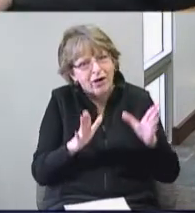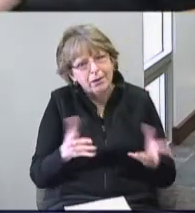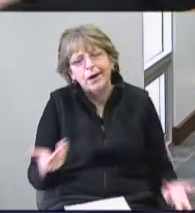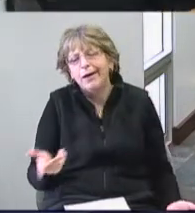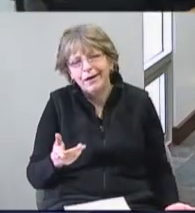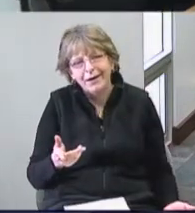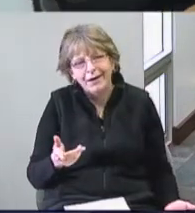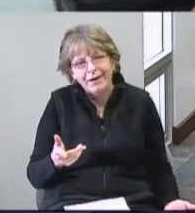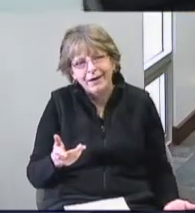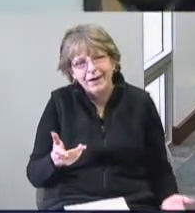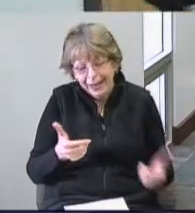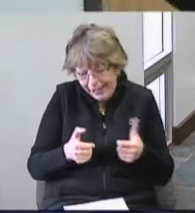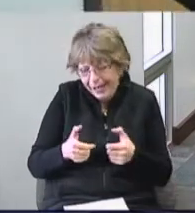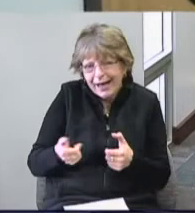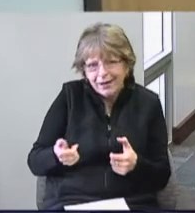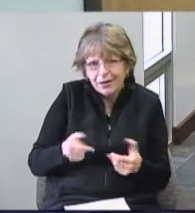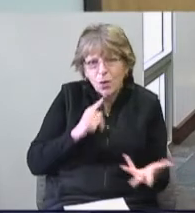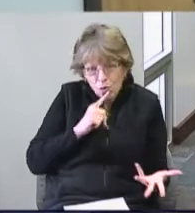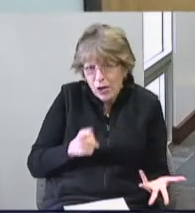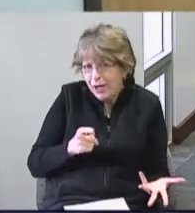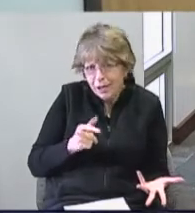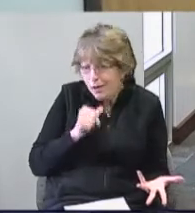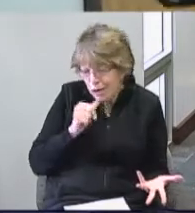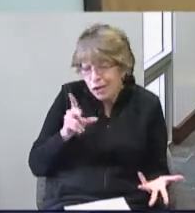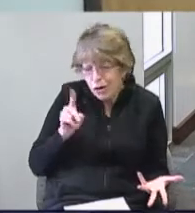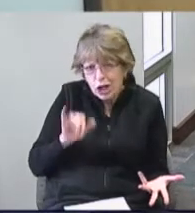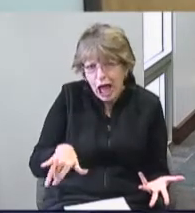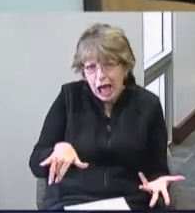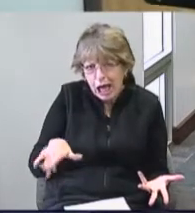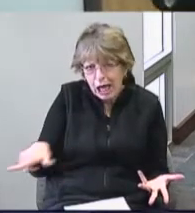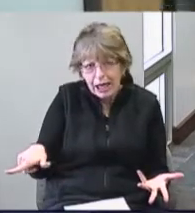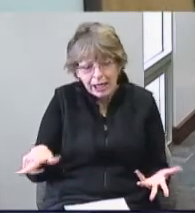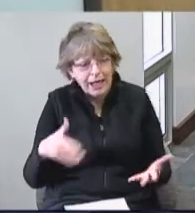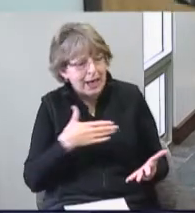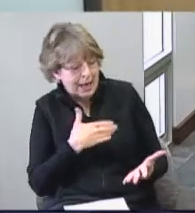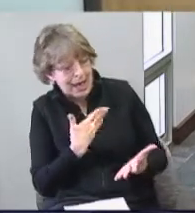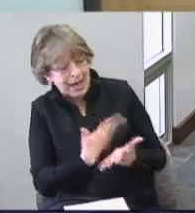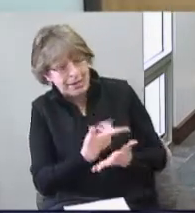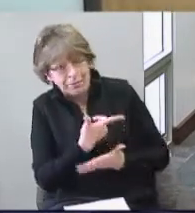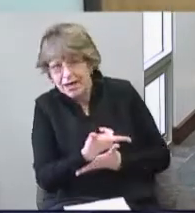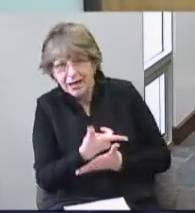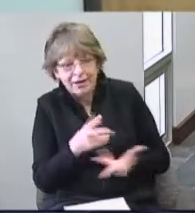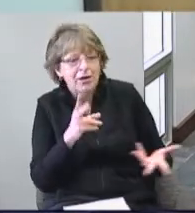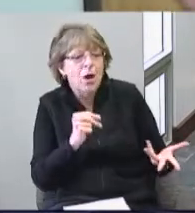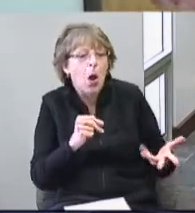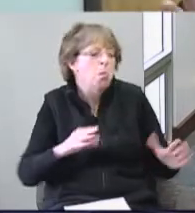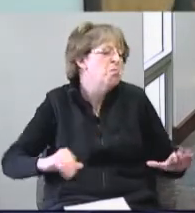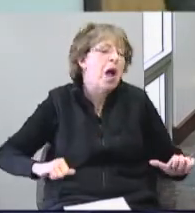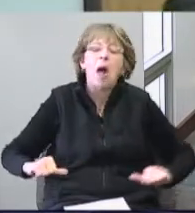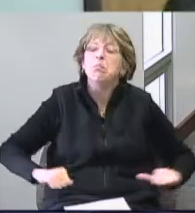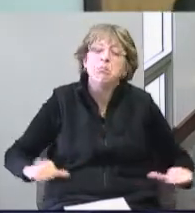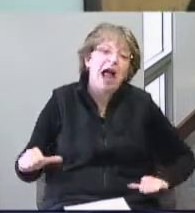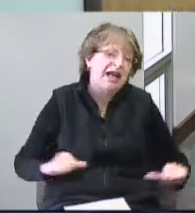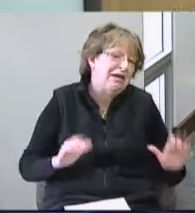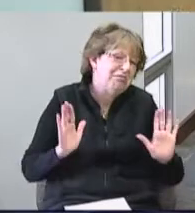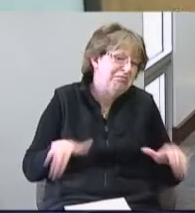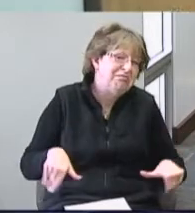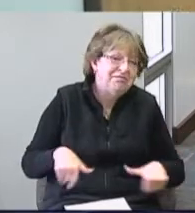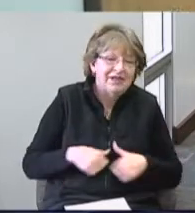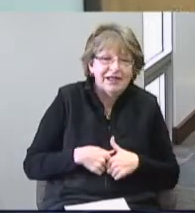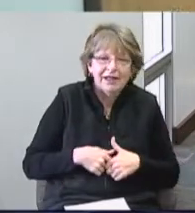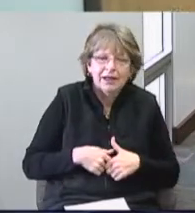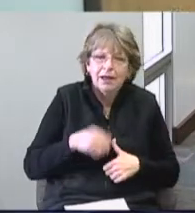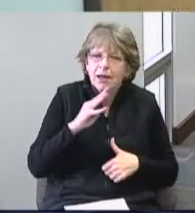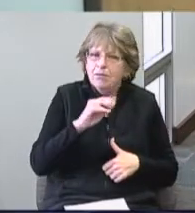didn't do that. And Officer Ragosa admitted to Officer Ragosa, no, I'm just bragging. So